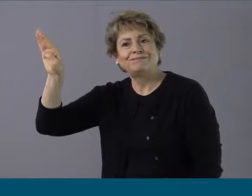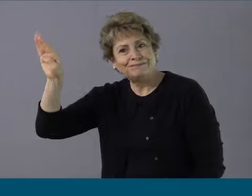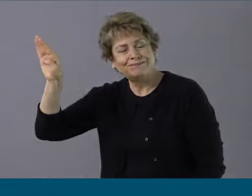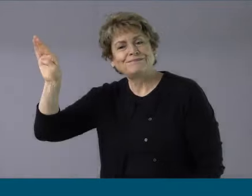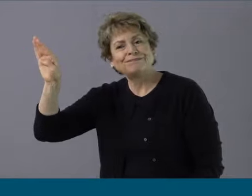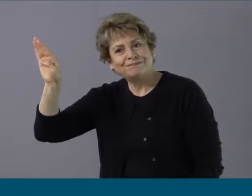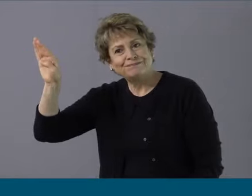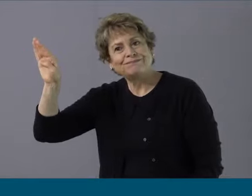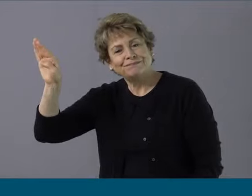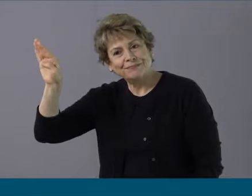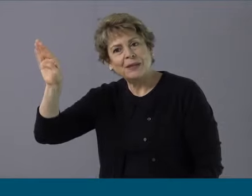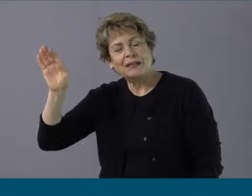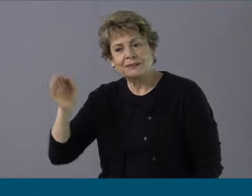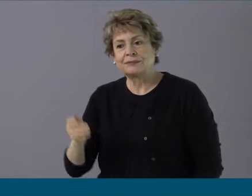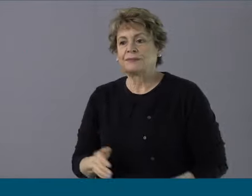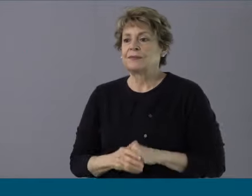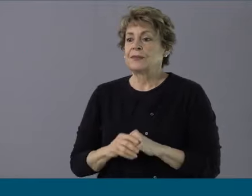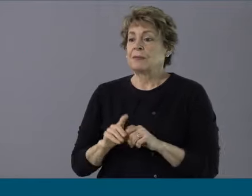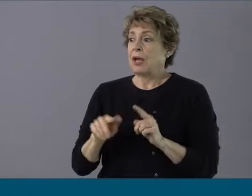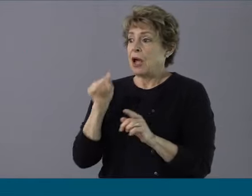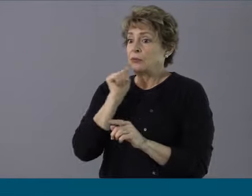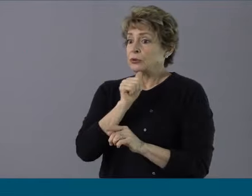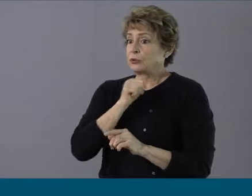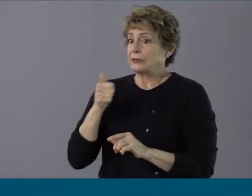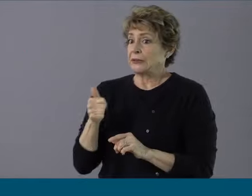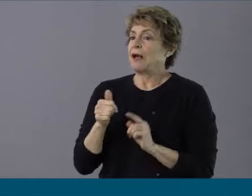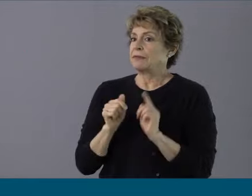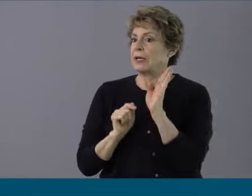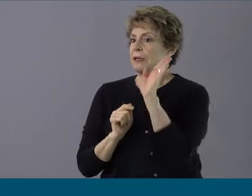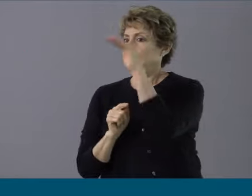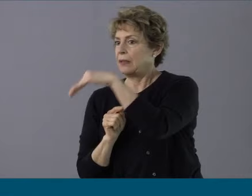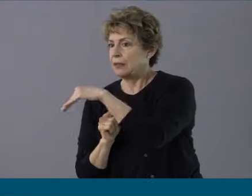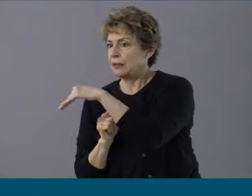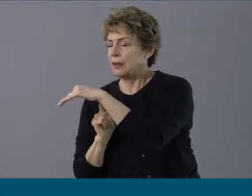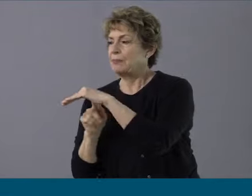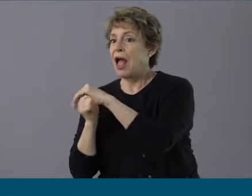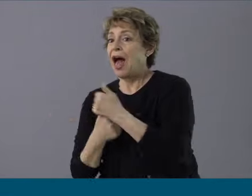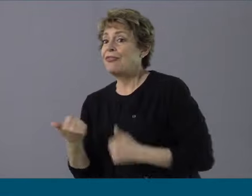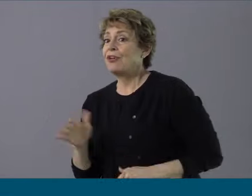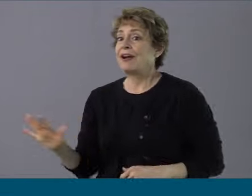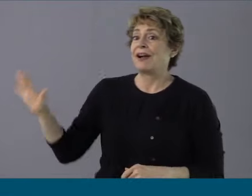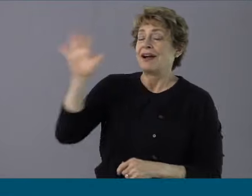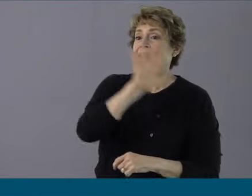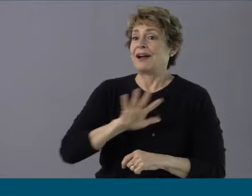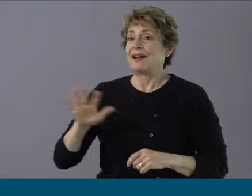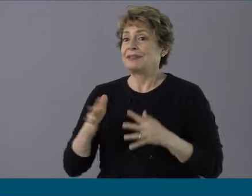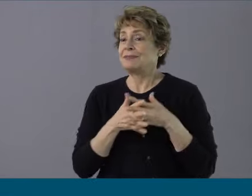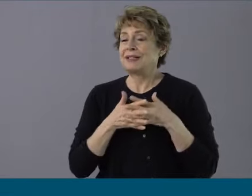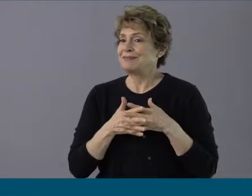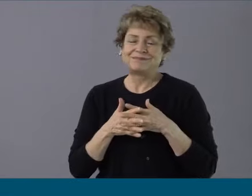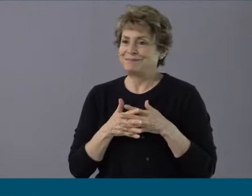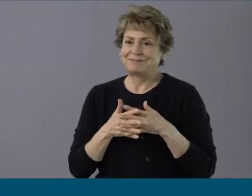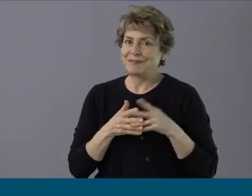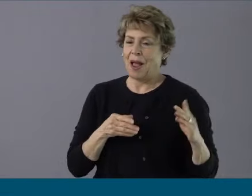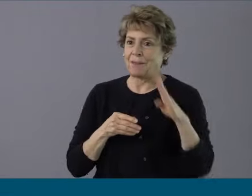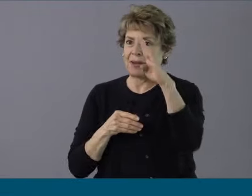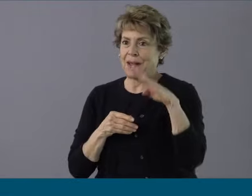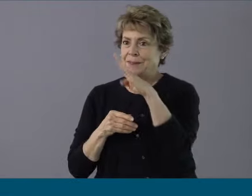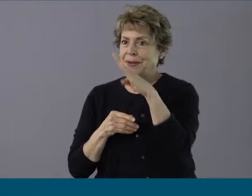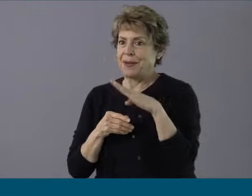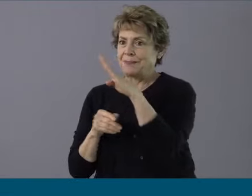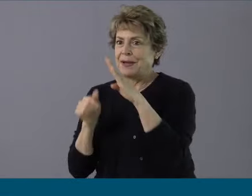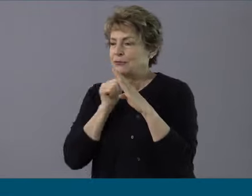a decline. It just shows how dangerous this virus is and how fast it moves. So the rest of the country